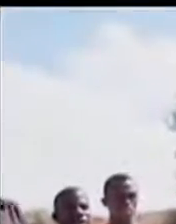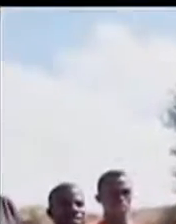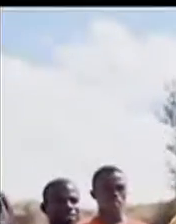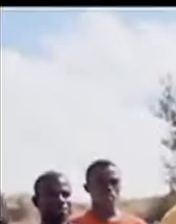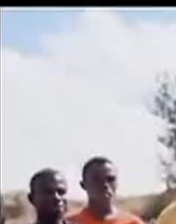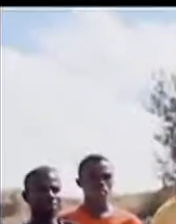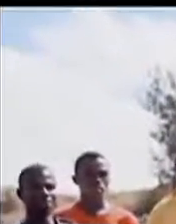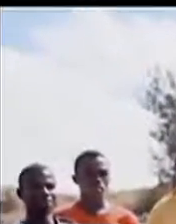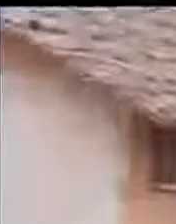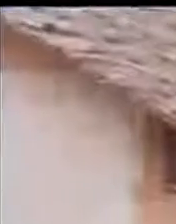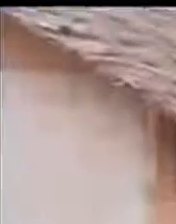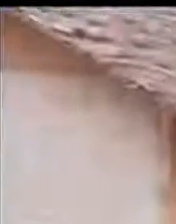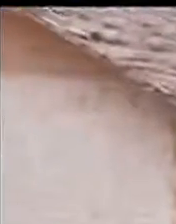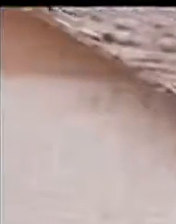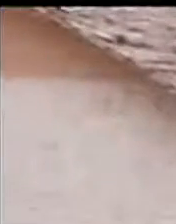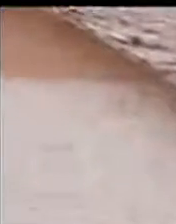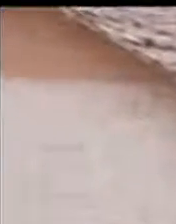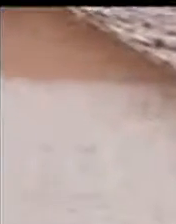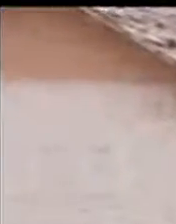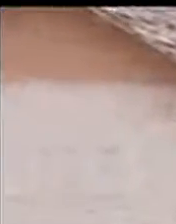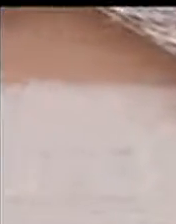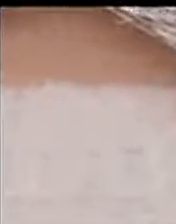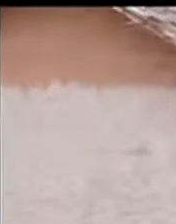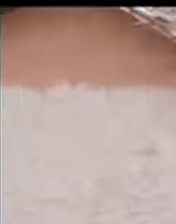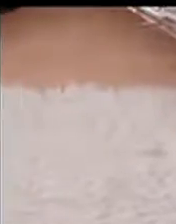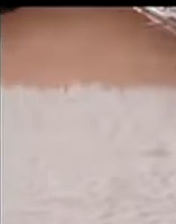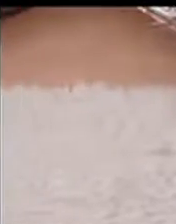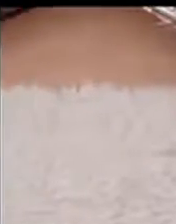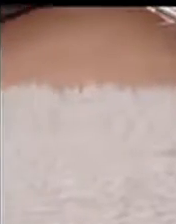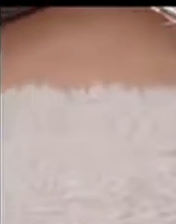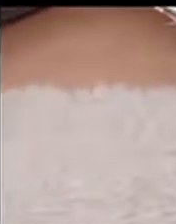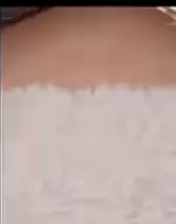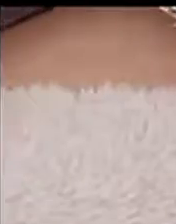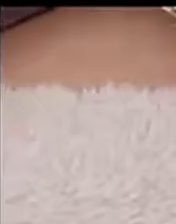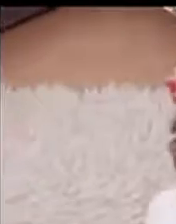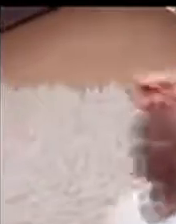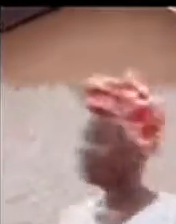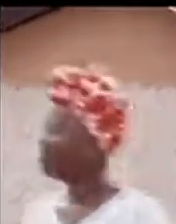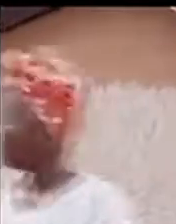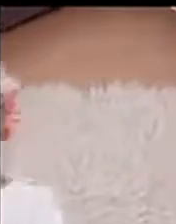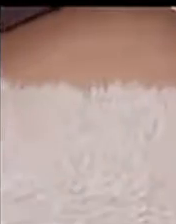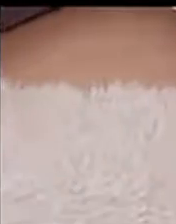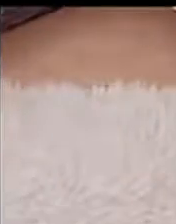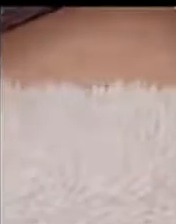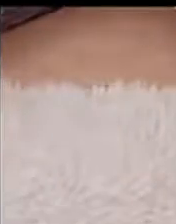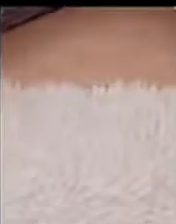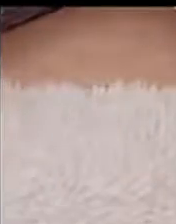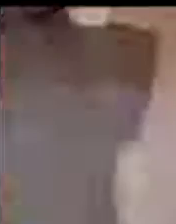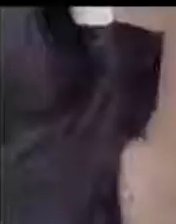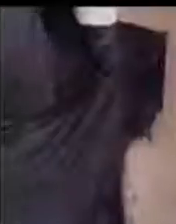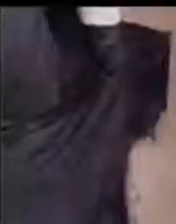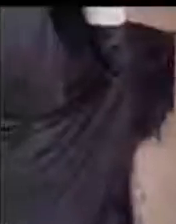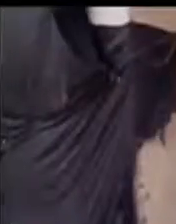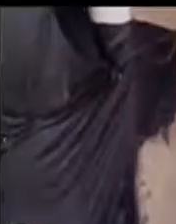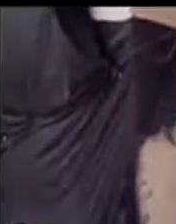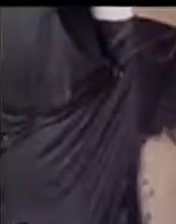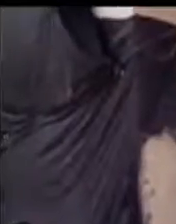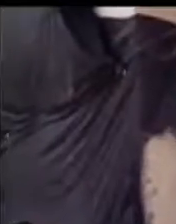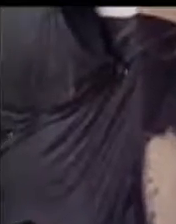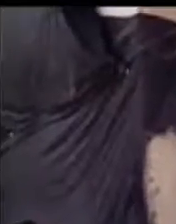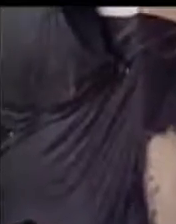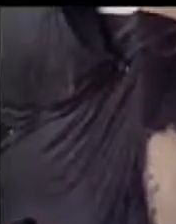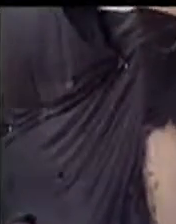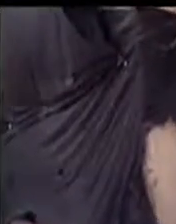to fight the disease. 21-year-old Alima Artur is the daughter of one of these fishermen. A few years ago, she